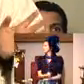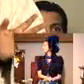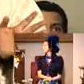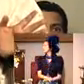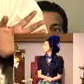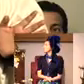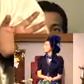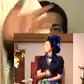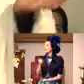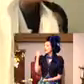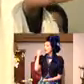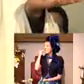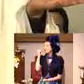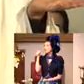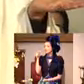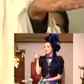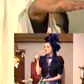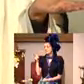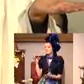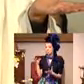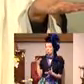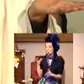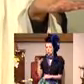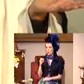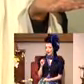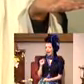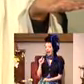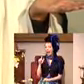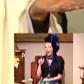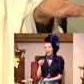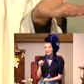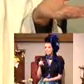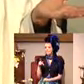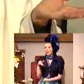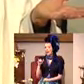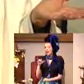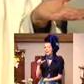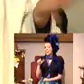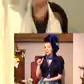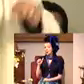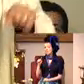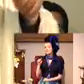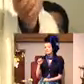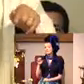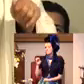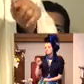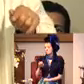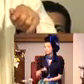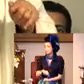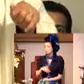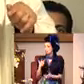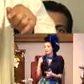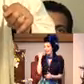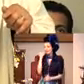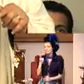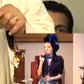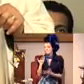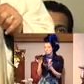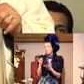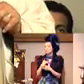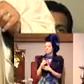too. Amen? And we follow in those footsteps. This is an open communion. We here